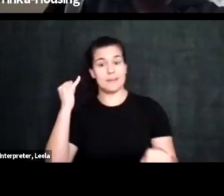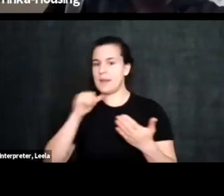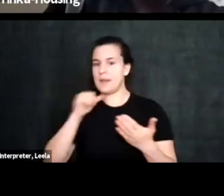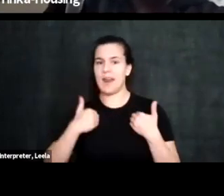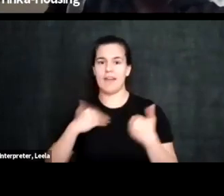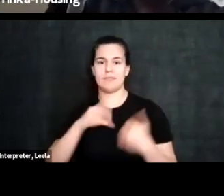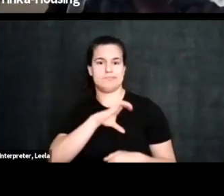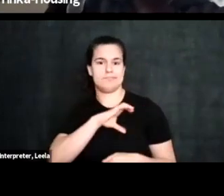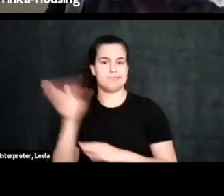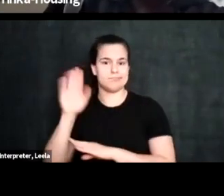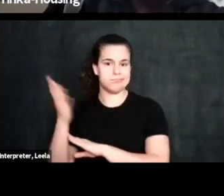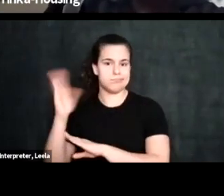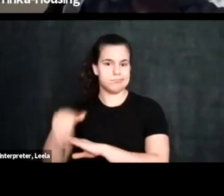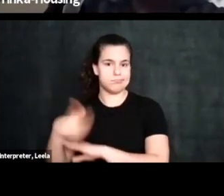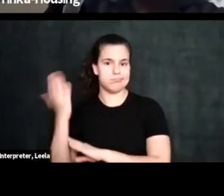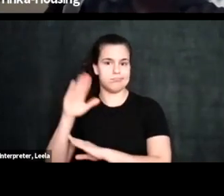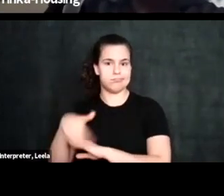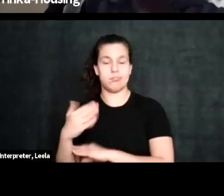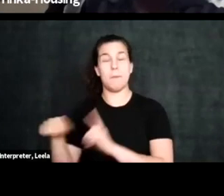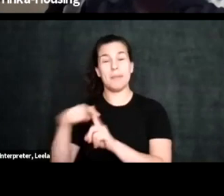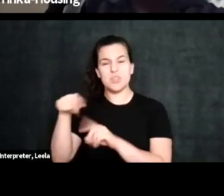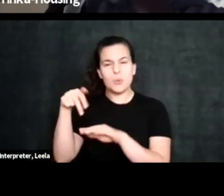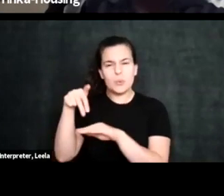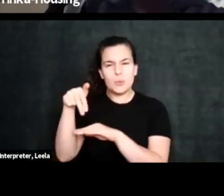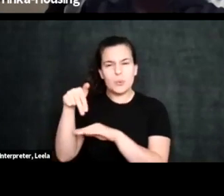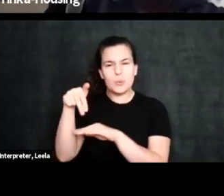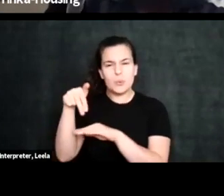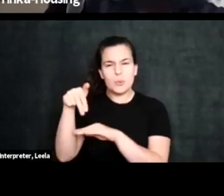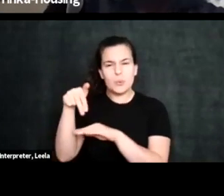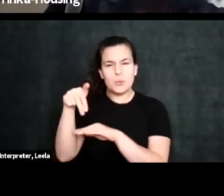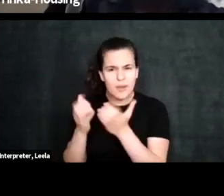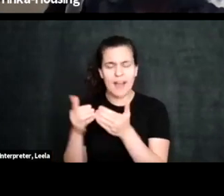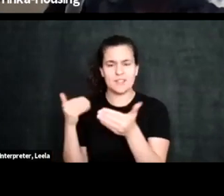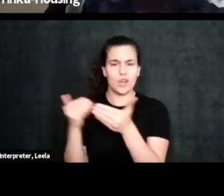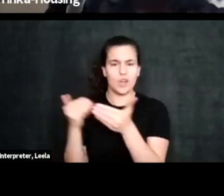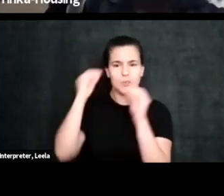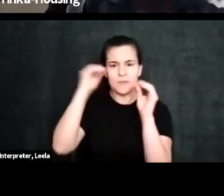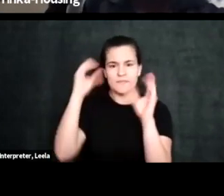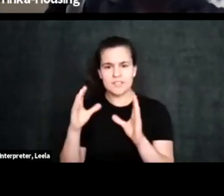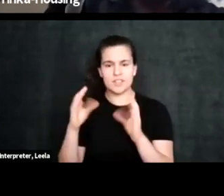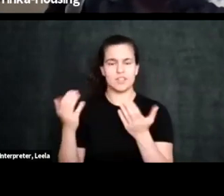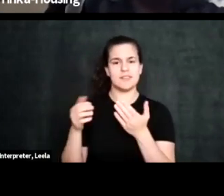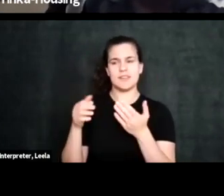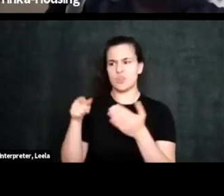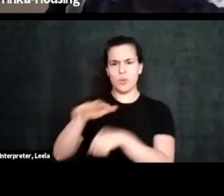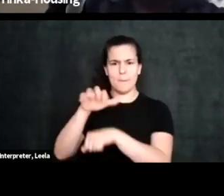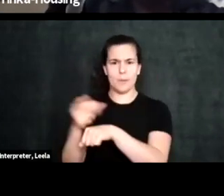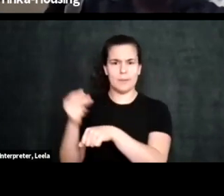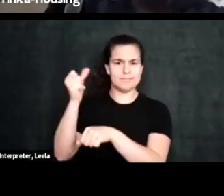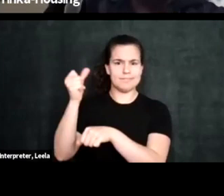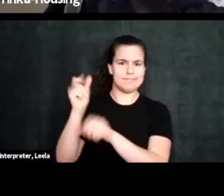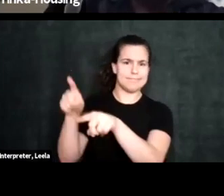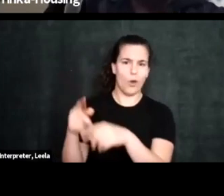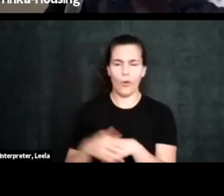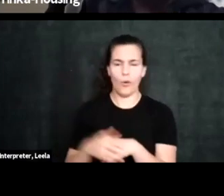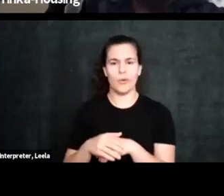security, but on campus you do. You're close to your classes, your professors, your teachers. So it makes it even easier for you to schedule appointments or attend events or eat